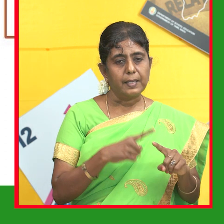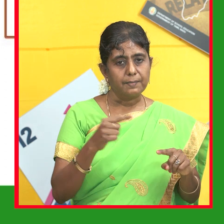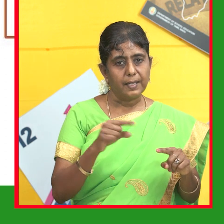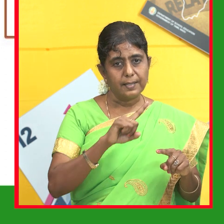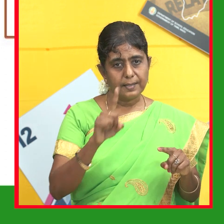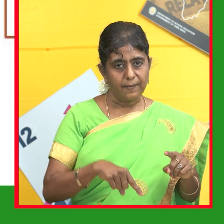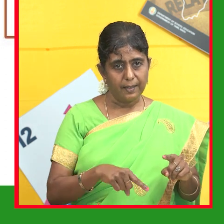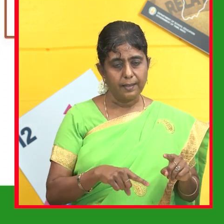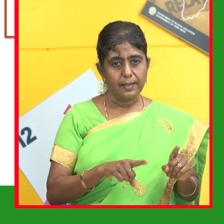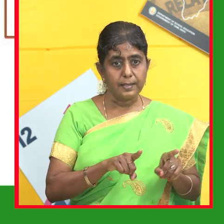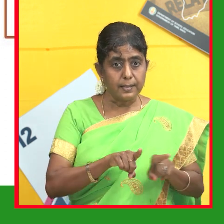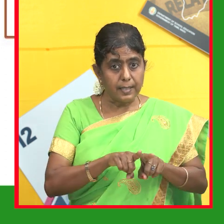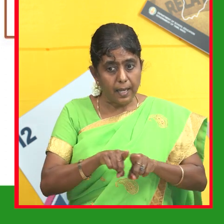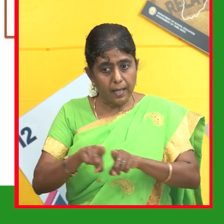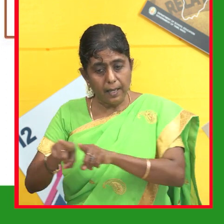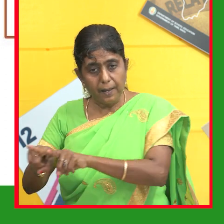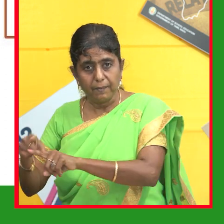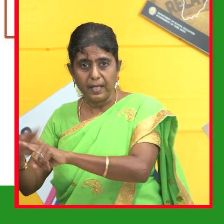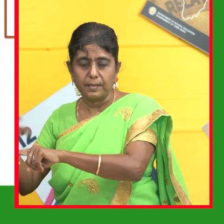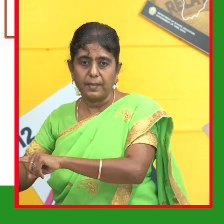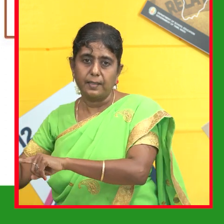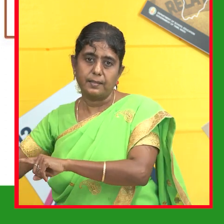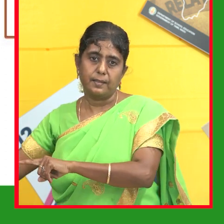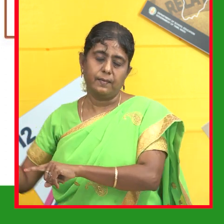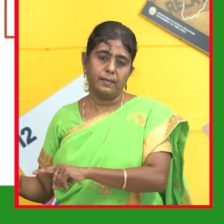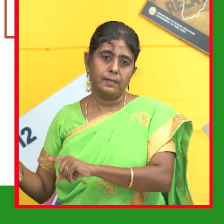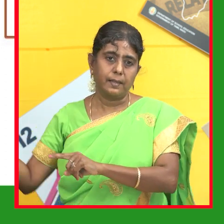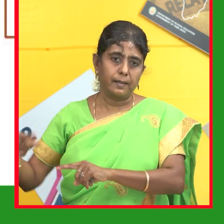the x minus 7 and also the x minus 7.